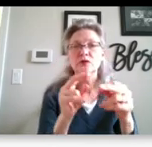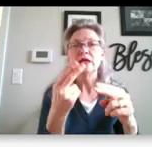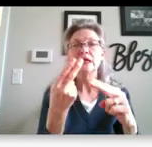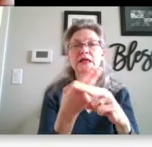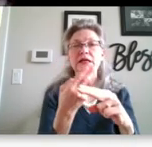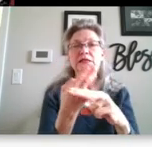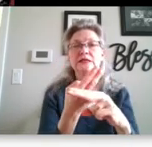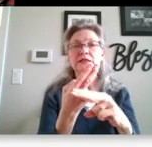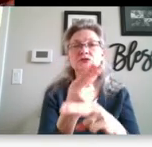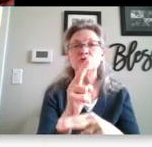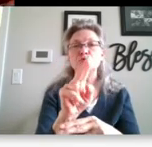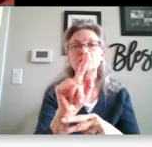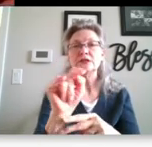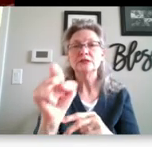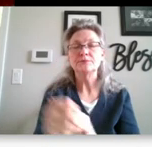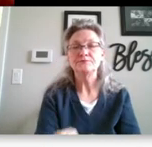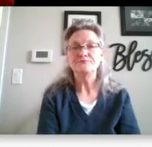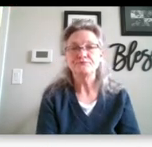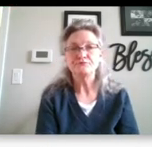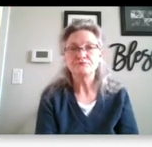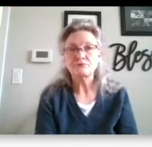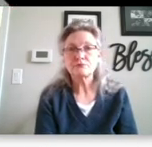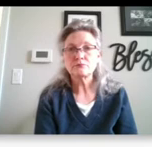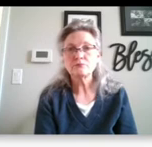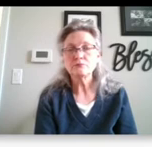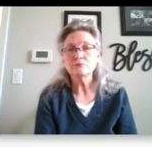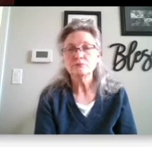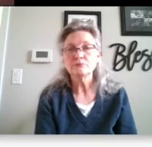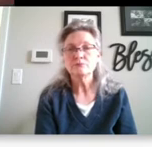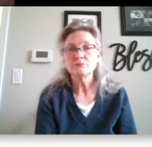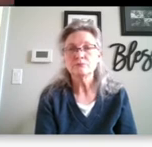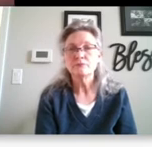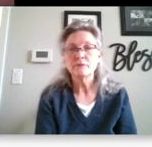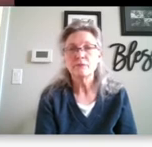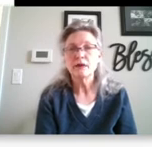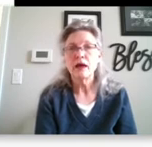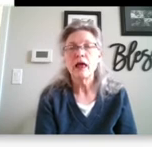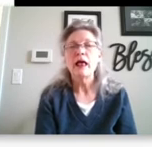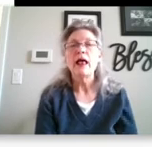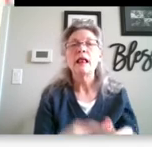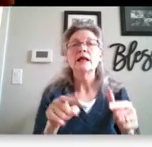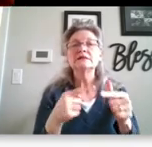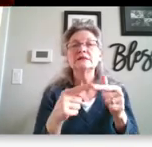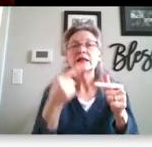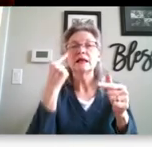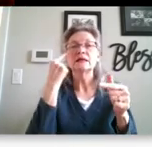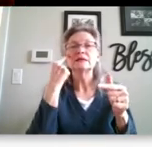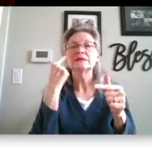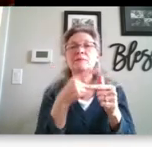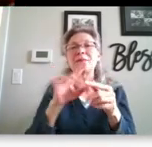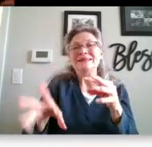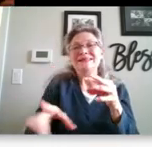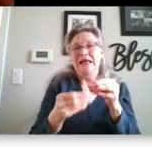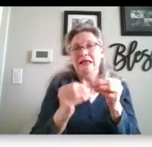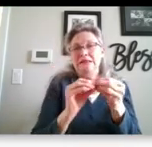example that's something other than the number 1, okay? So let's think about